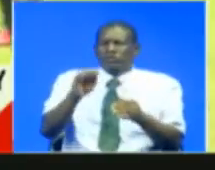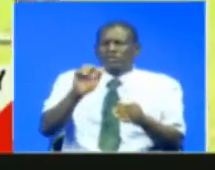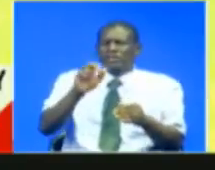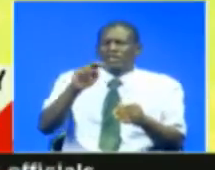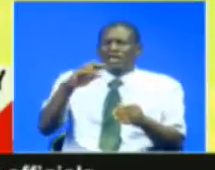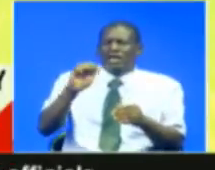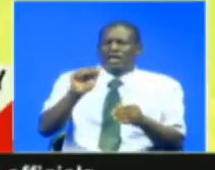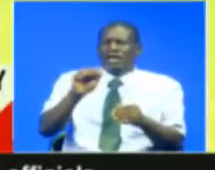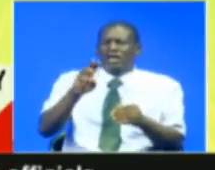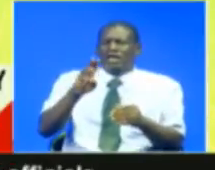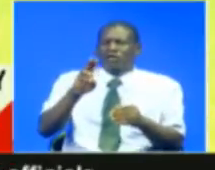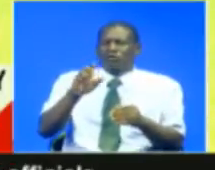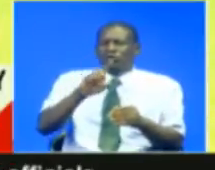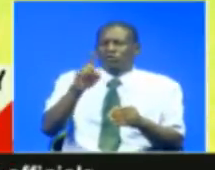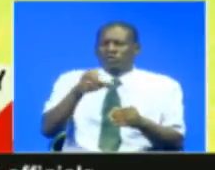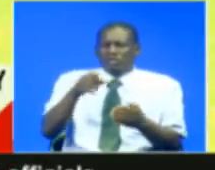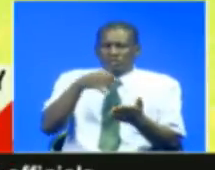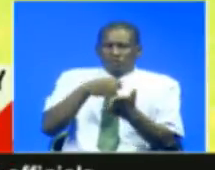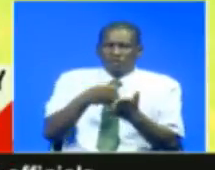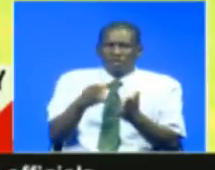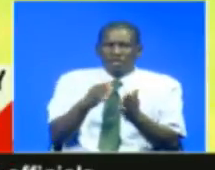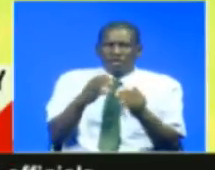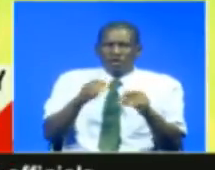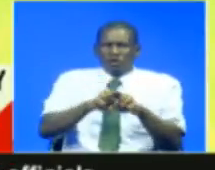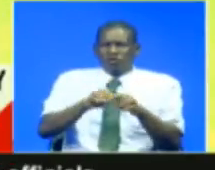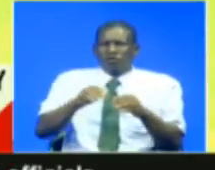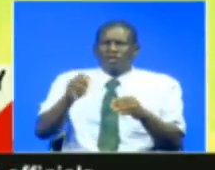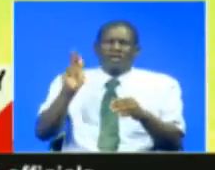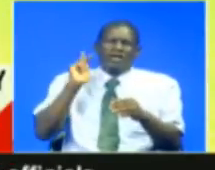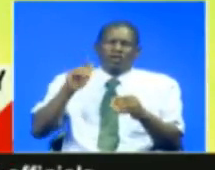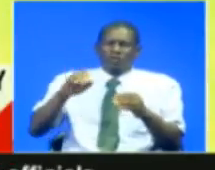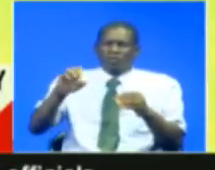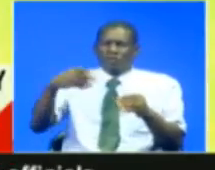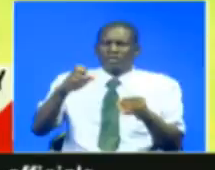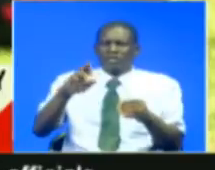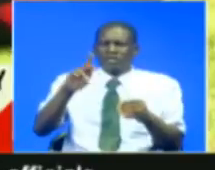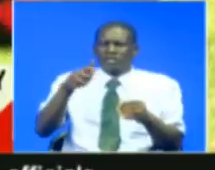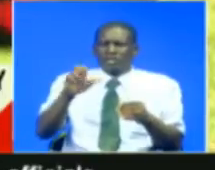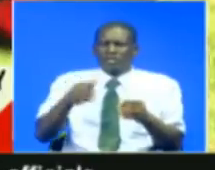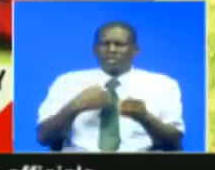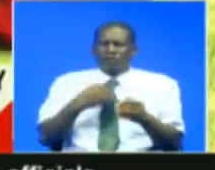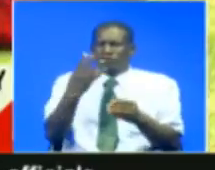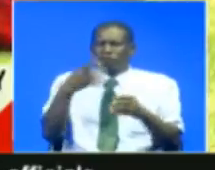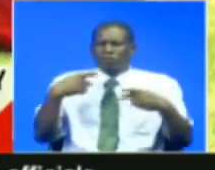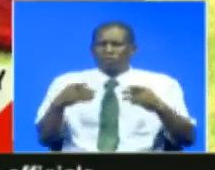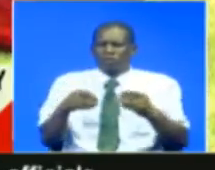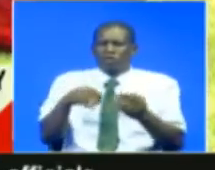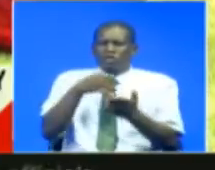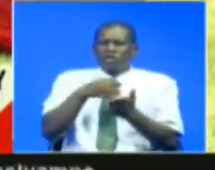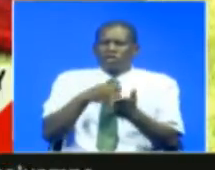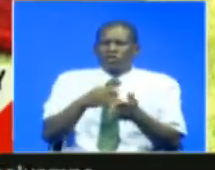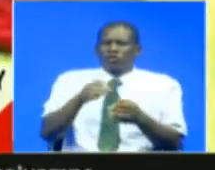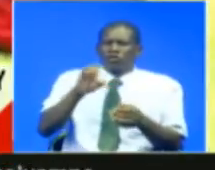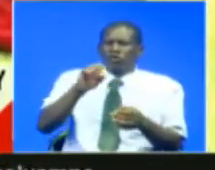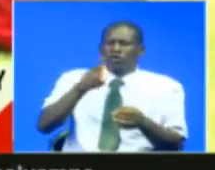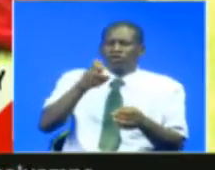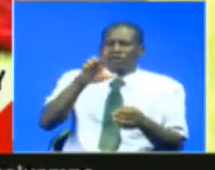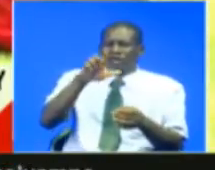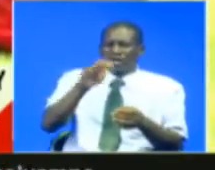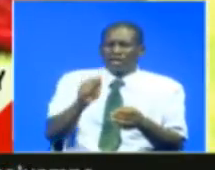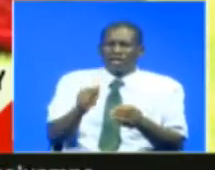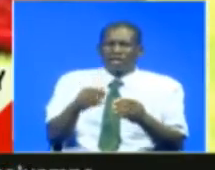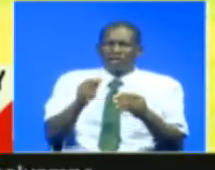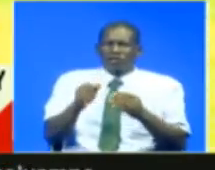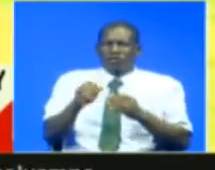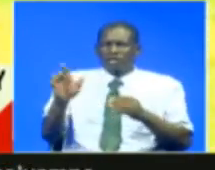for the match in Machakos. League sensation Kariobangi Sharks have four players in the squad, including a call-up for winger Ovella Ochieng. League leaders